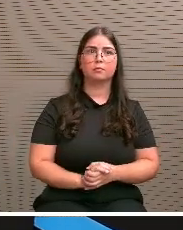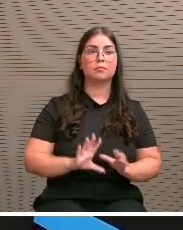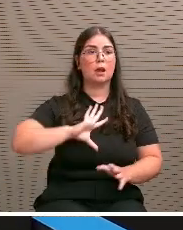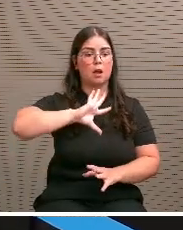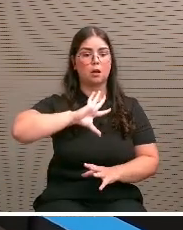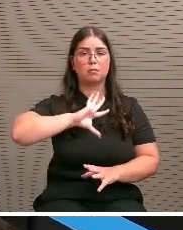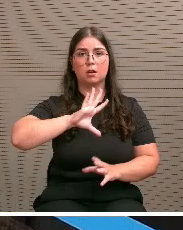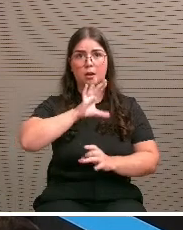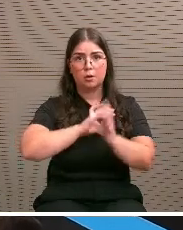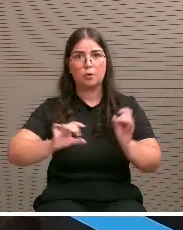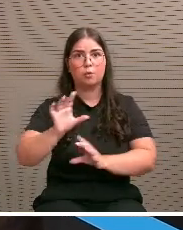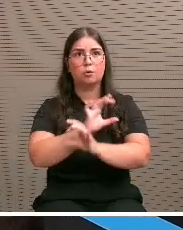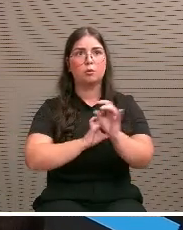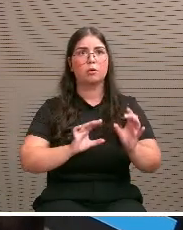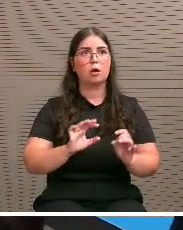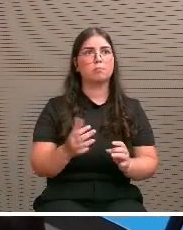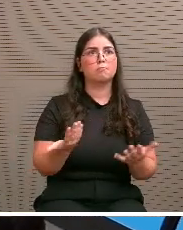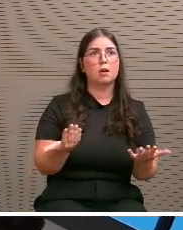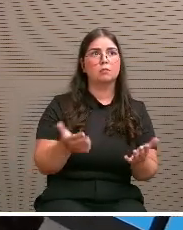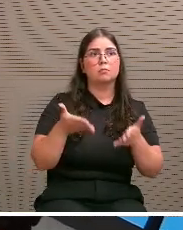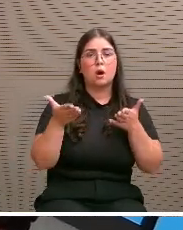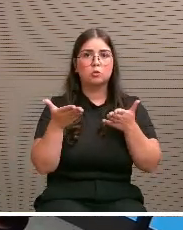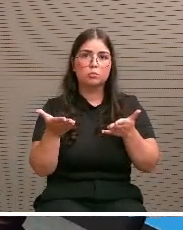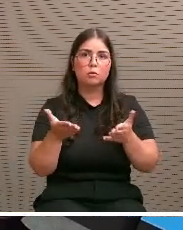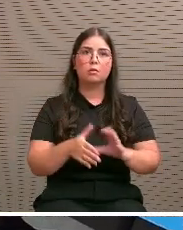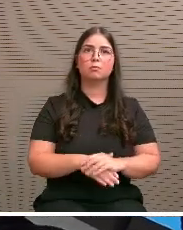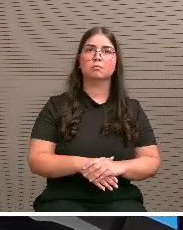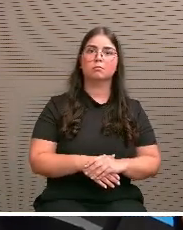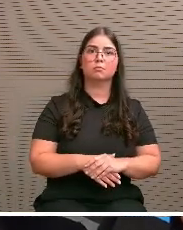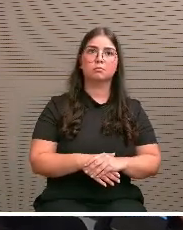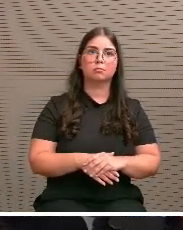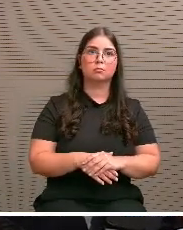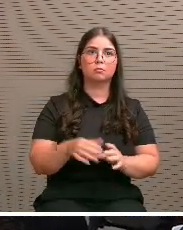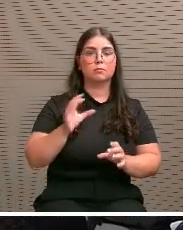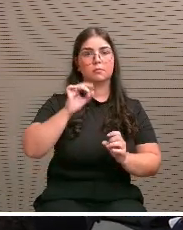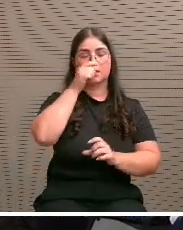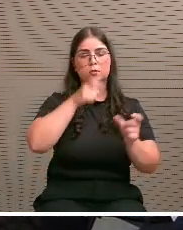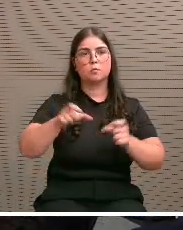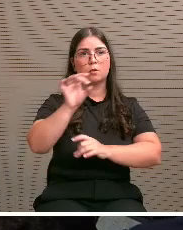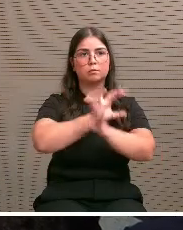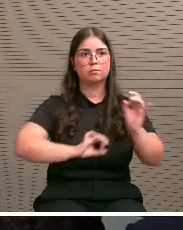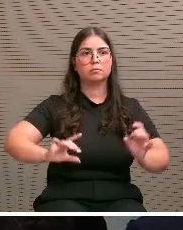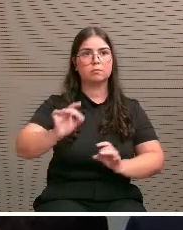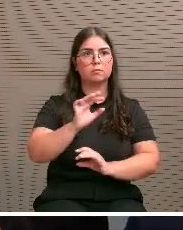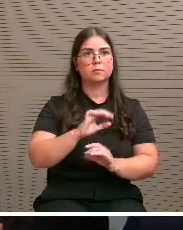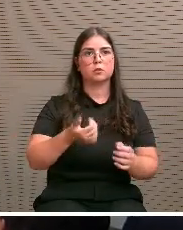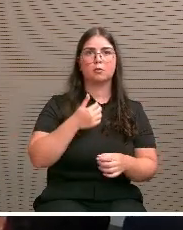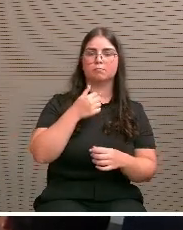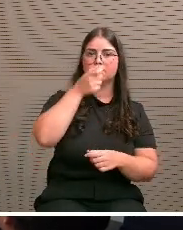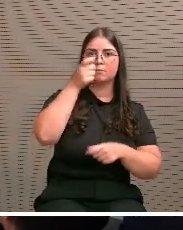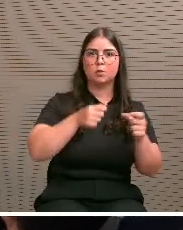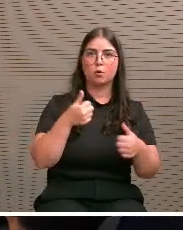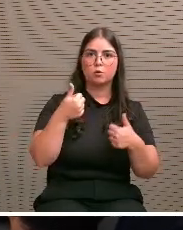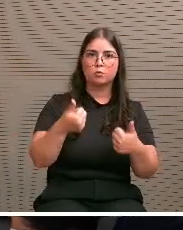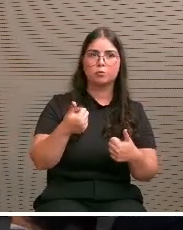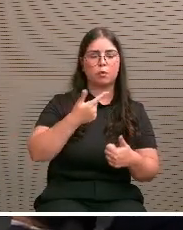nice people, they're good people. We want to help our fellow citizens. We really do want to